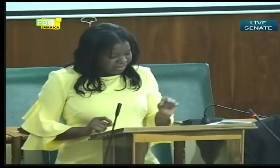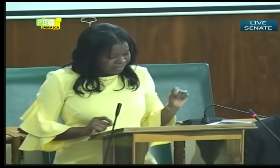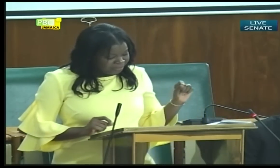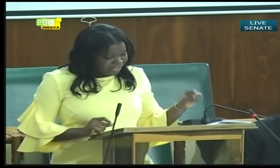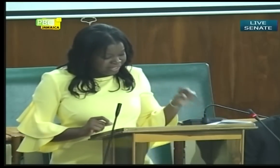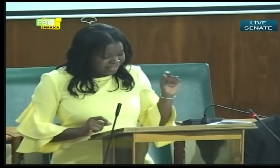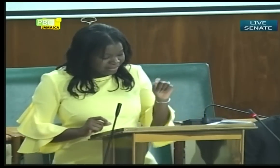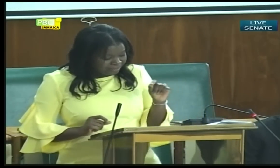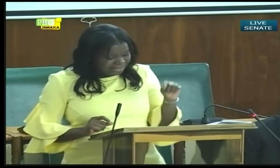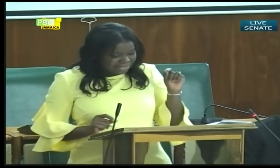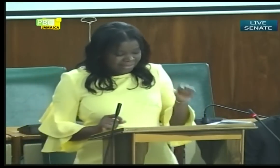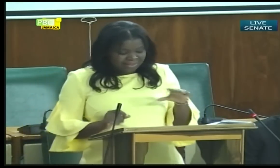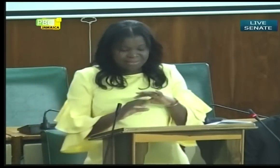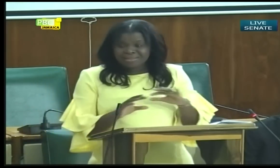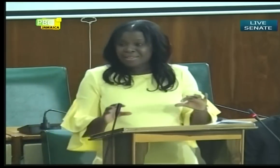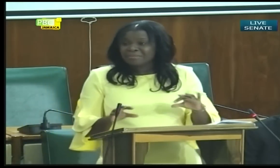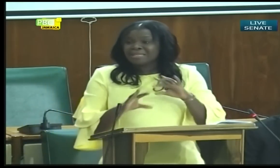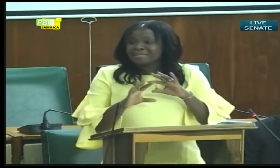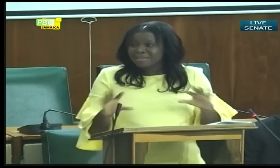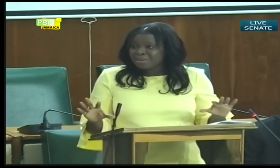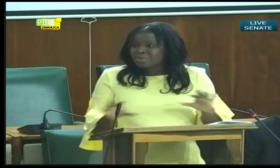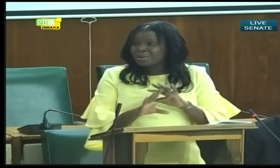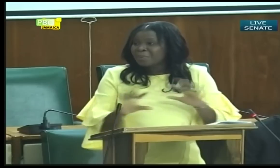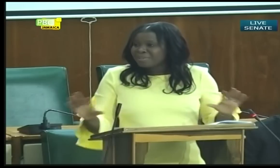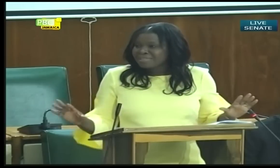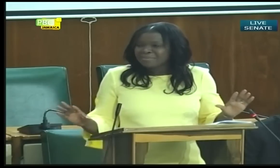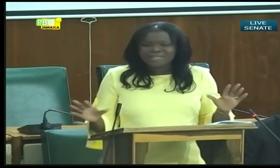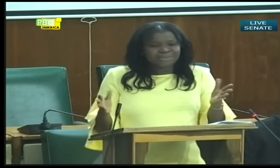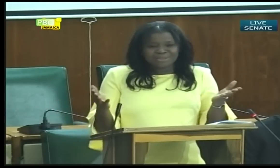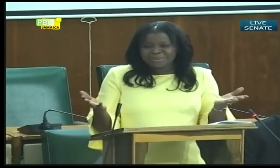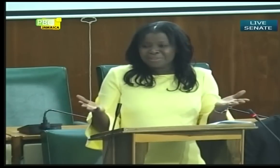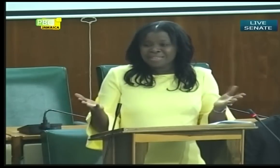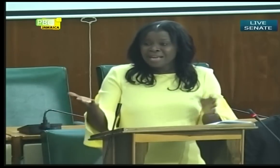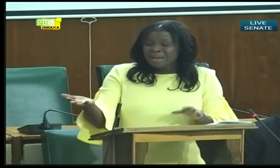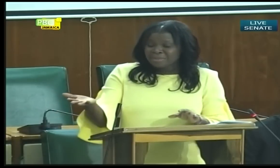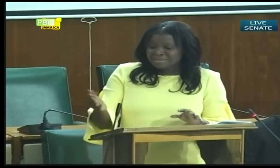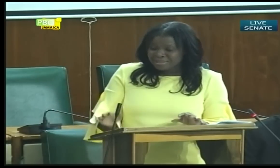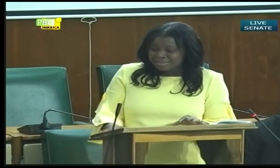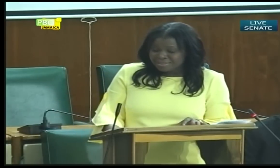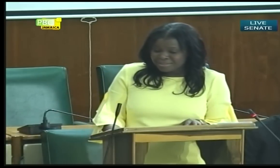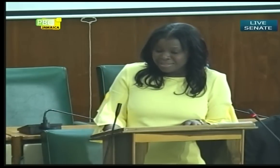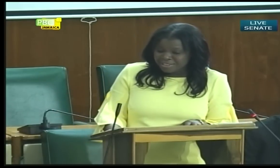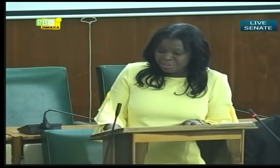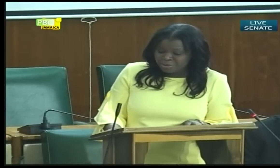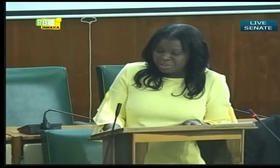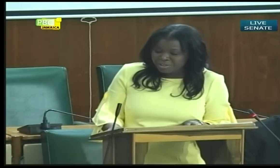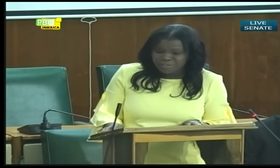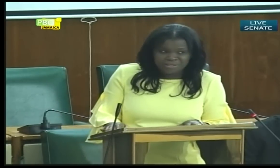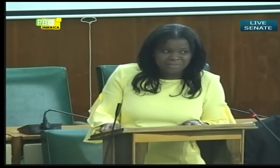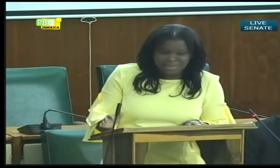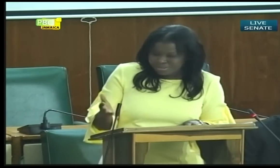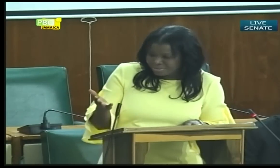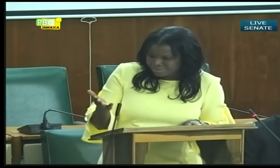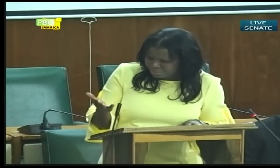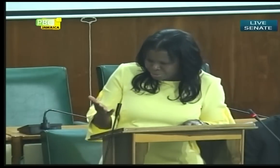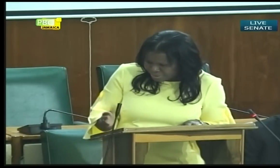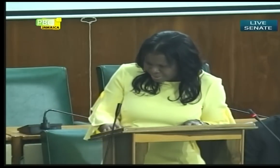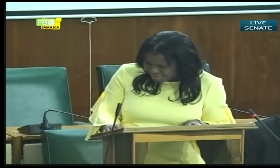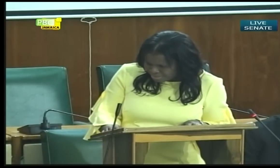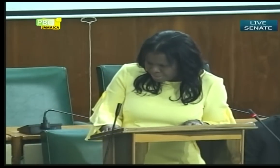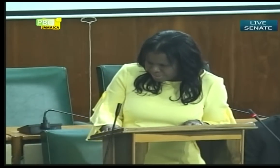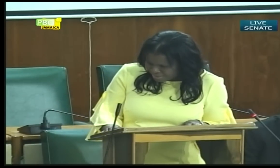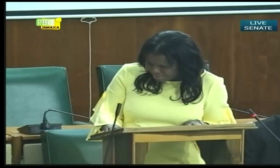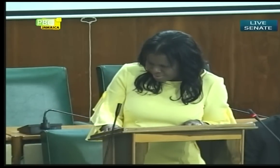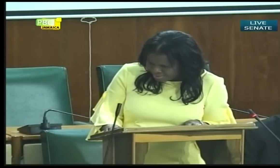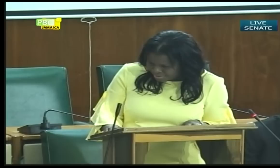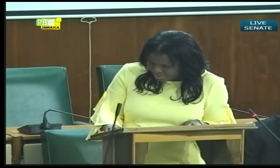term person being sentenced to death be taken out completely, because we don't do that. I mean, Senator Knight, you can offer some guidance. No, do we sentence